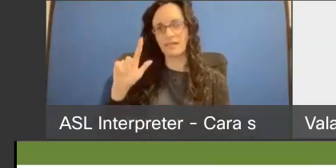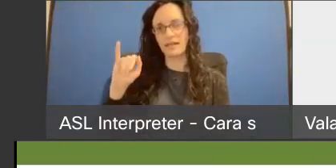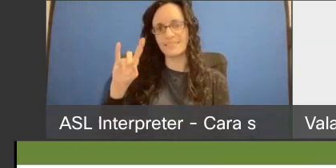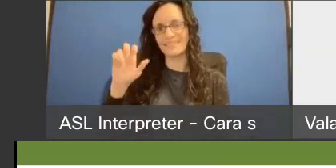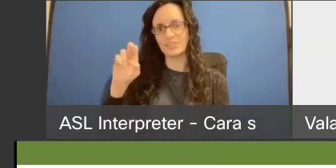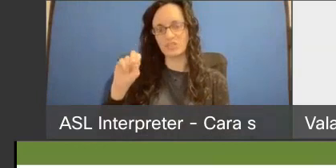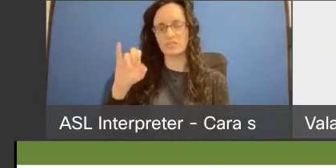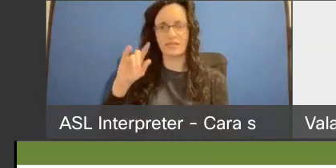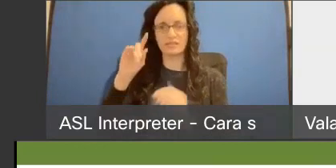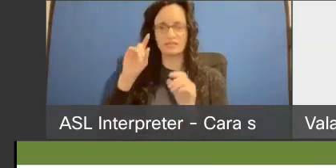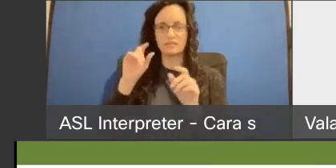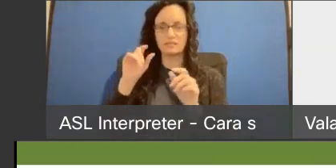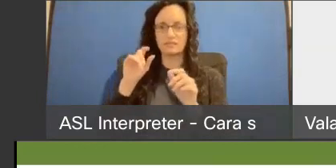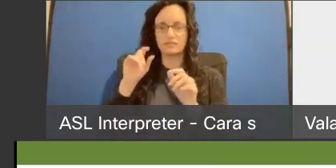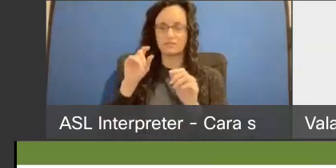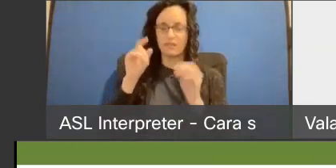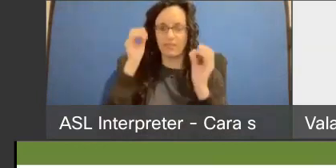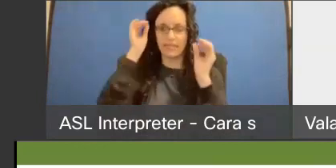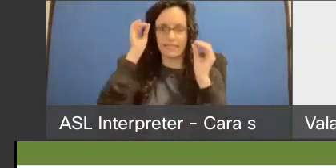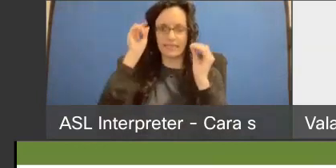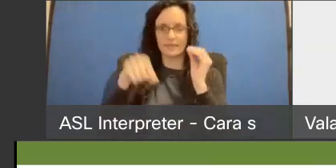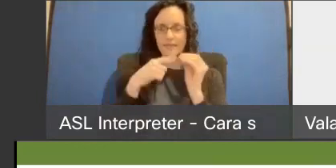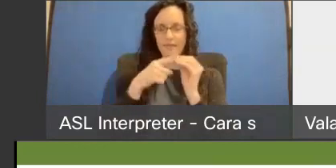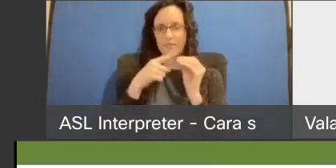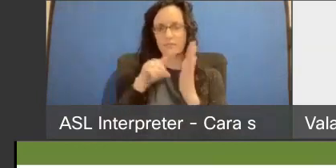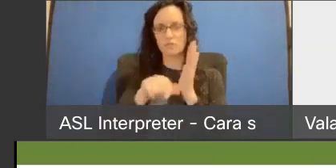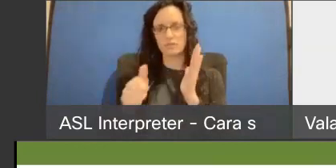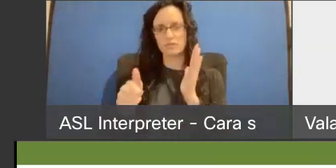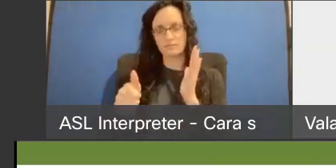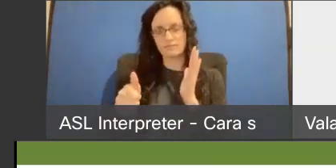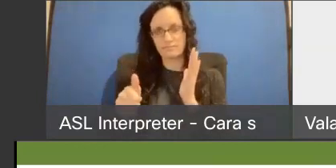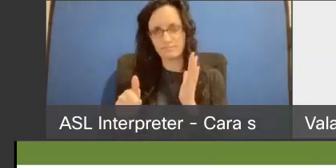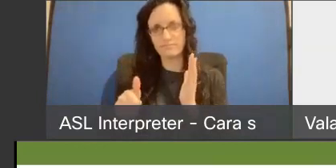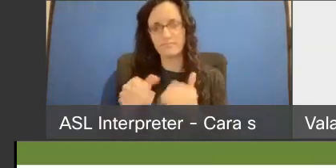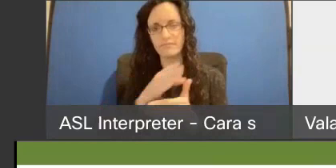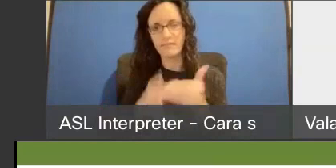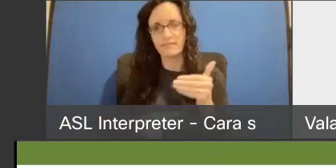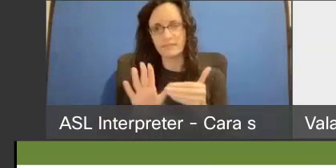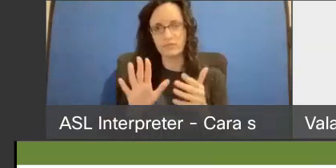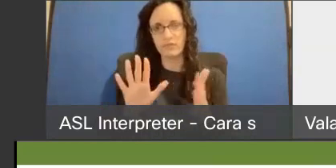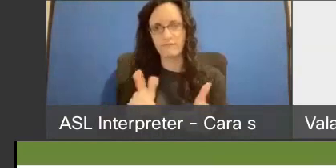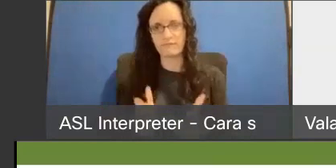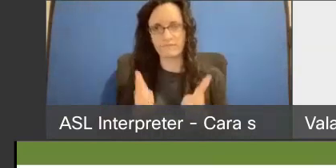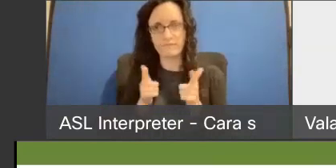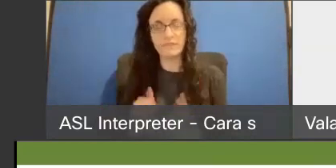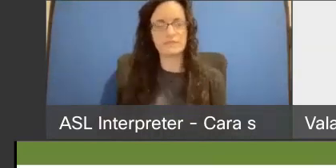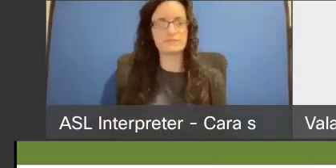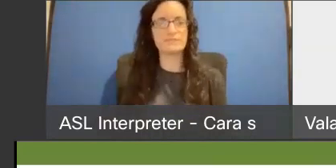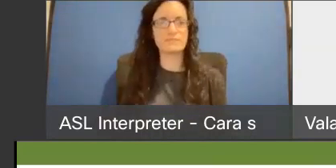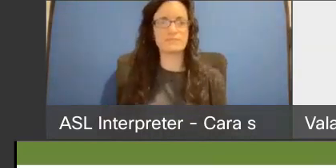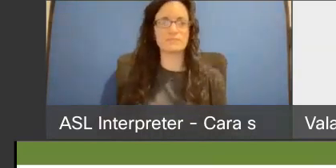thoughts of thinking about suicide, thinking about ending life. There are a number of other things that come up for us